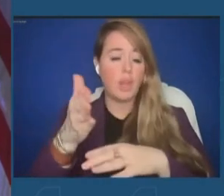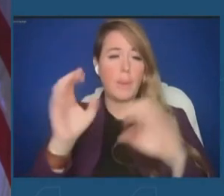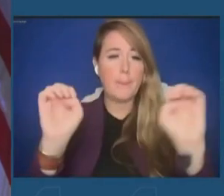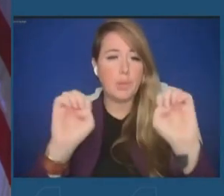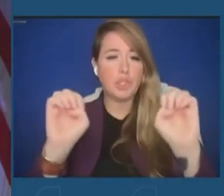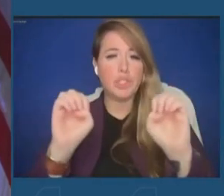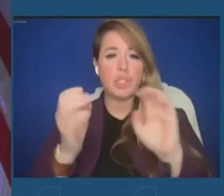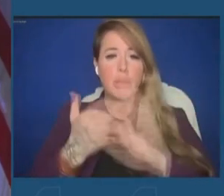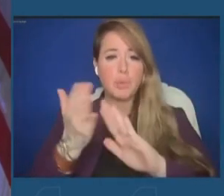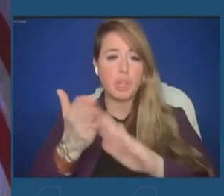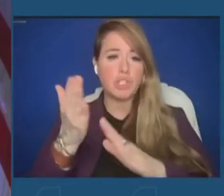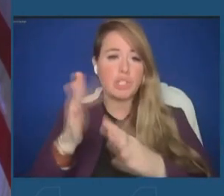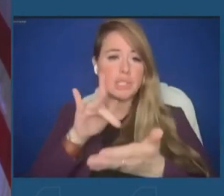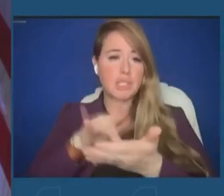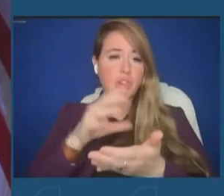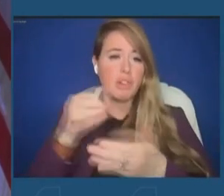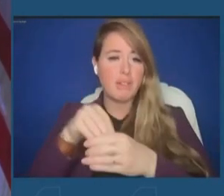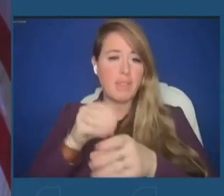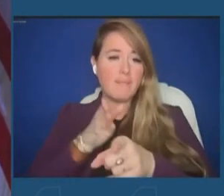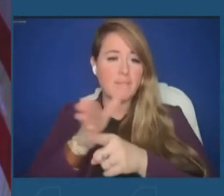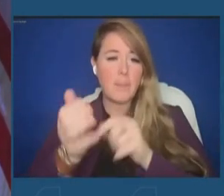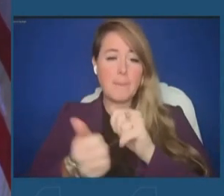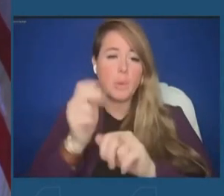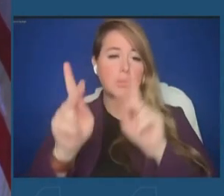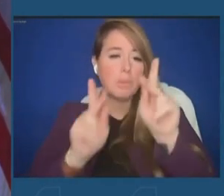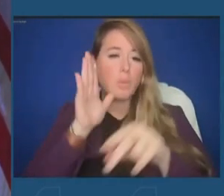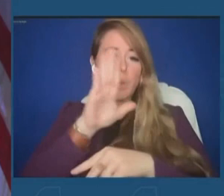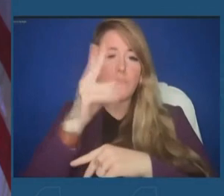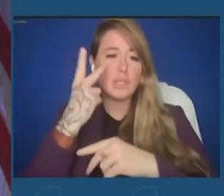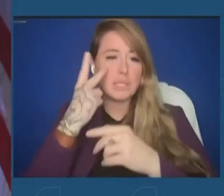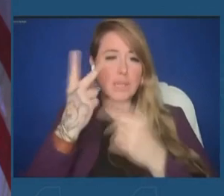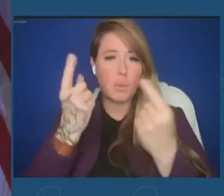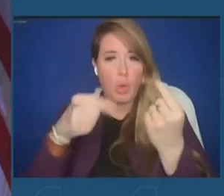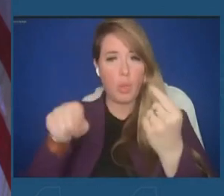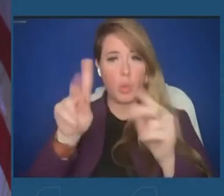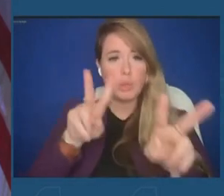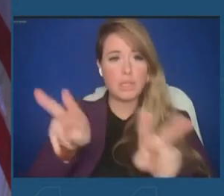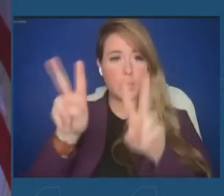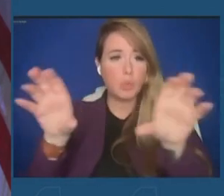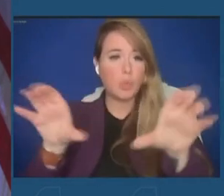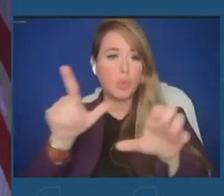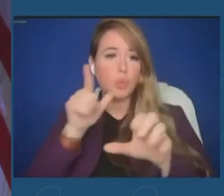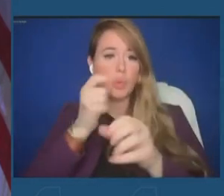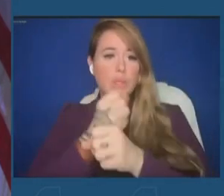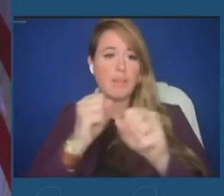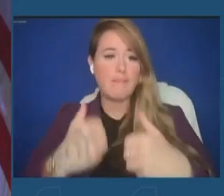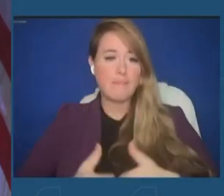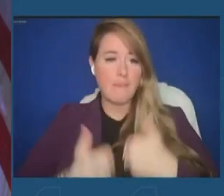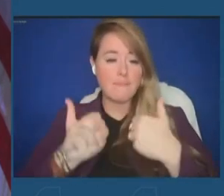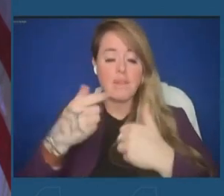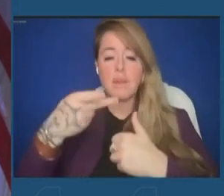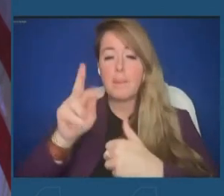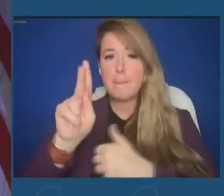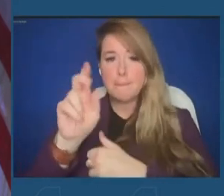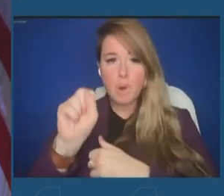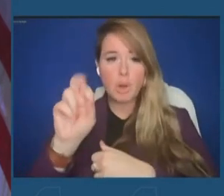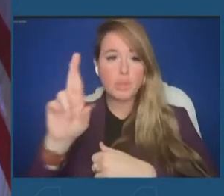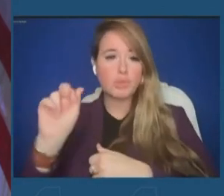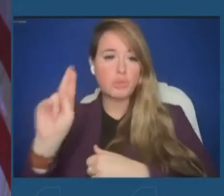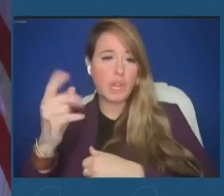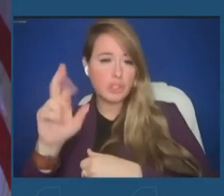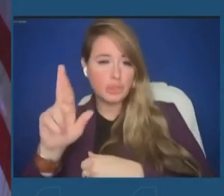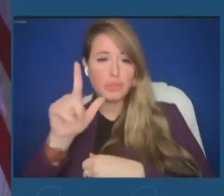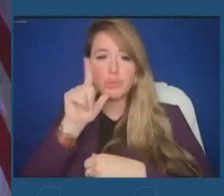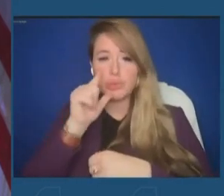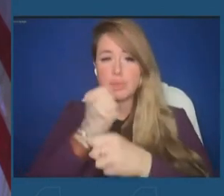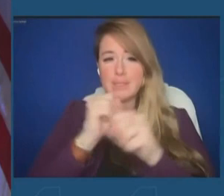importantly, the work that's done in the field. Most people will never see, but those are the heroes that saved lives. Our Parks Department, our park rangers are out there saving lives and